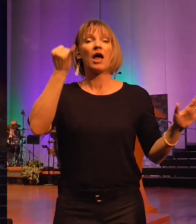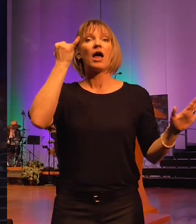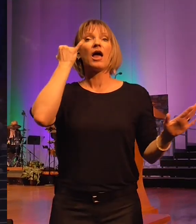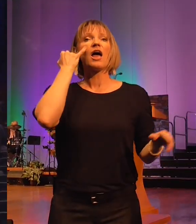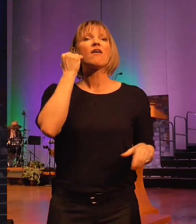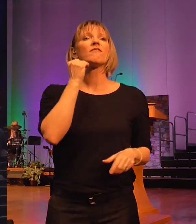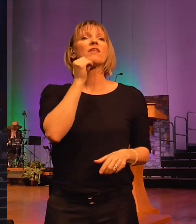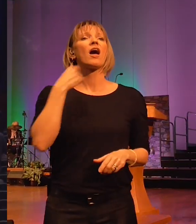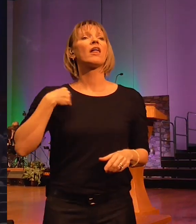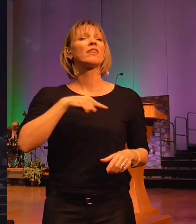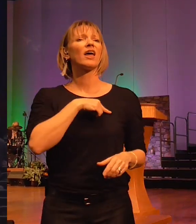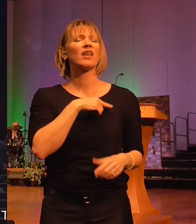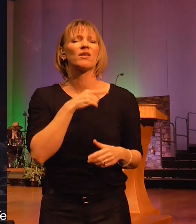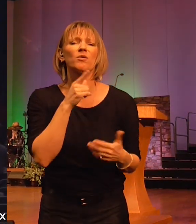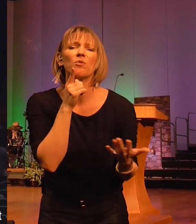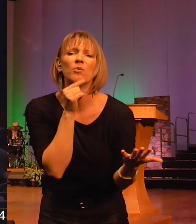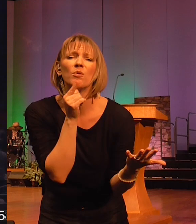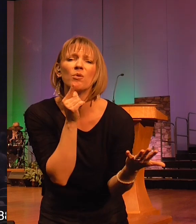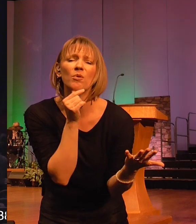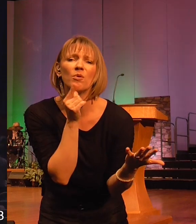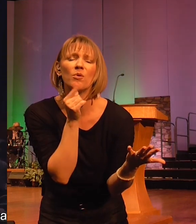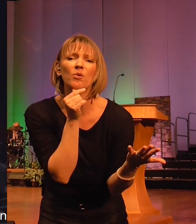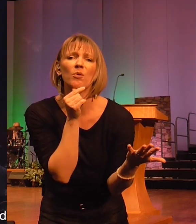If not us, then who?